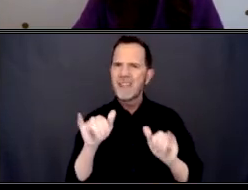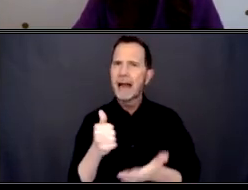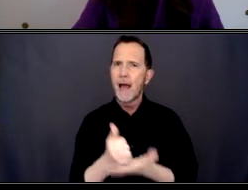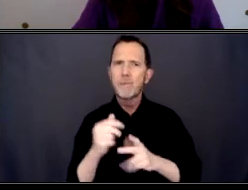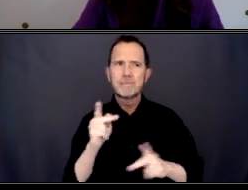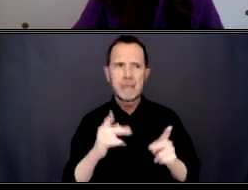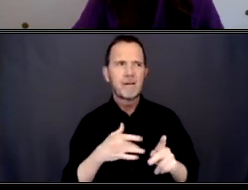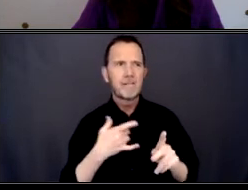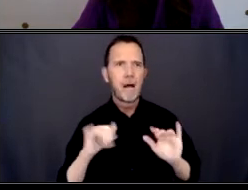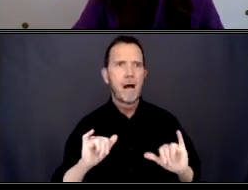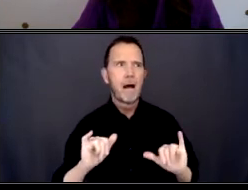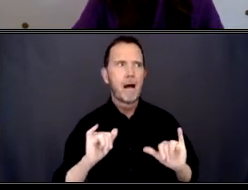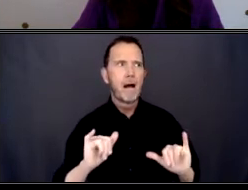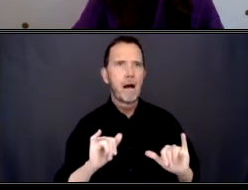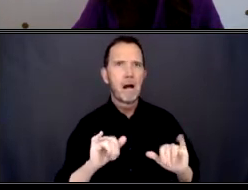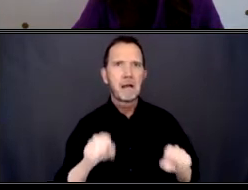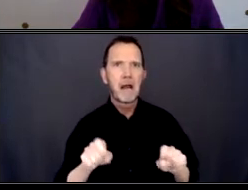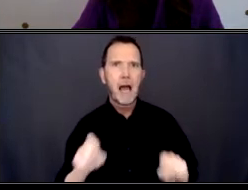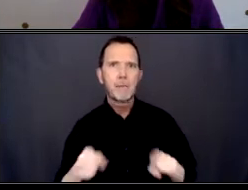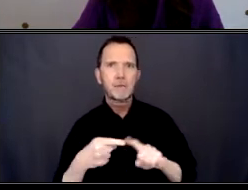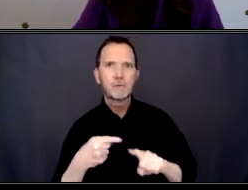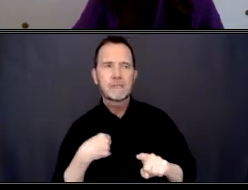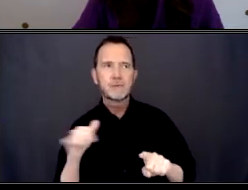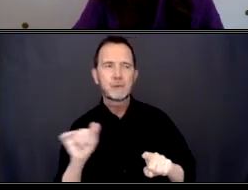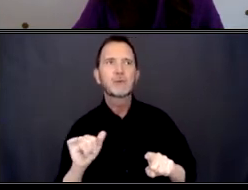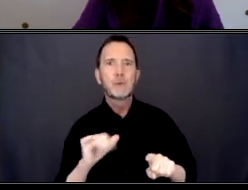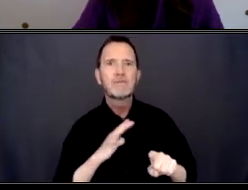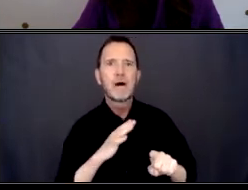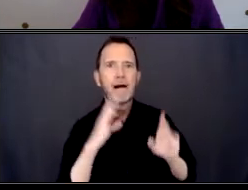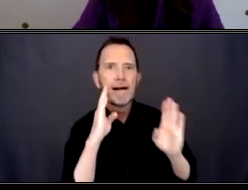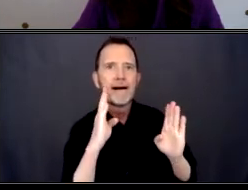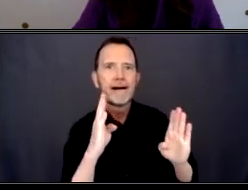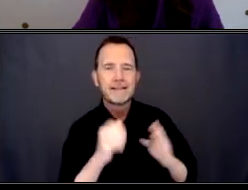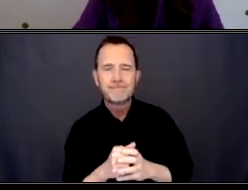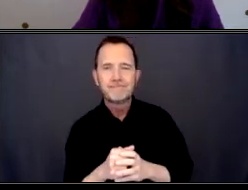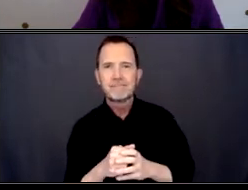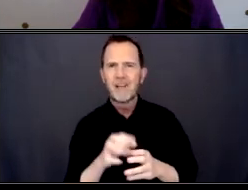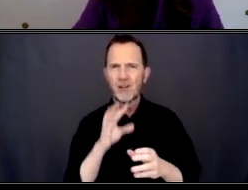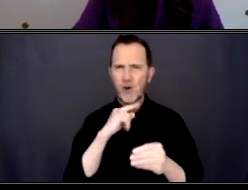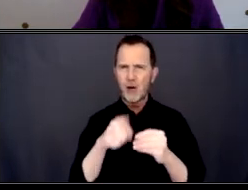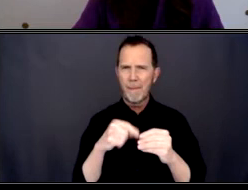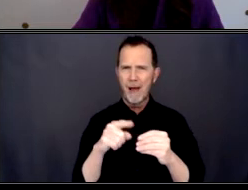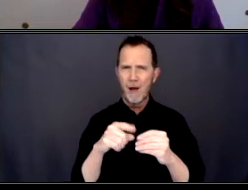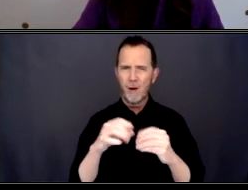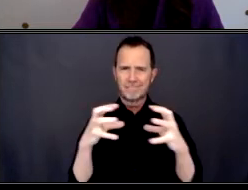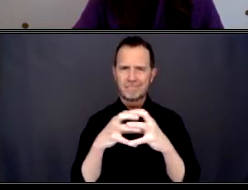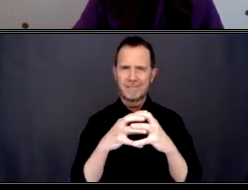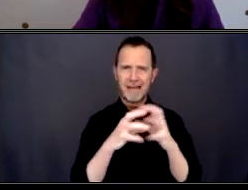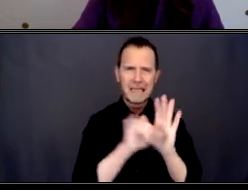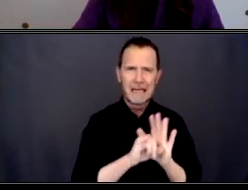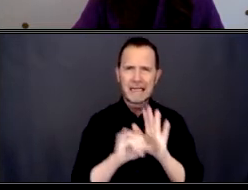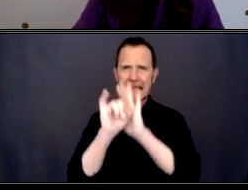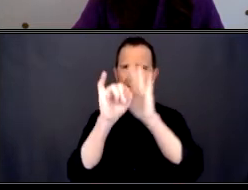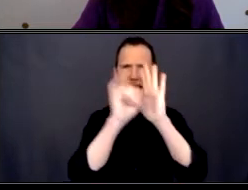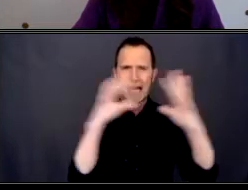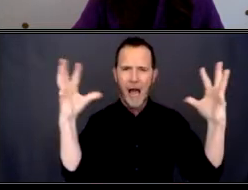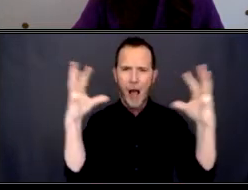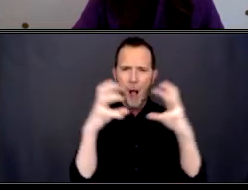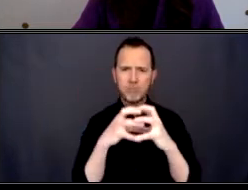thing. The second thing around intersectionality is after a few years ago, we set up this office to focus